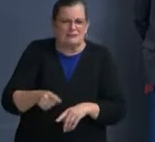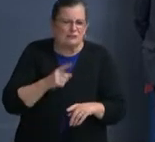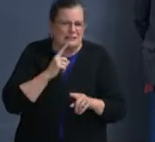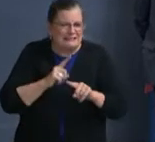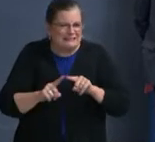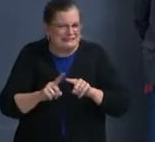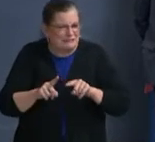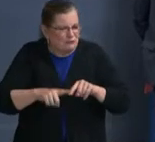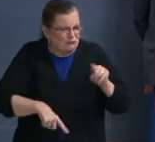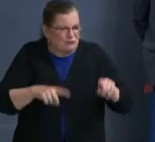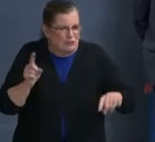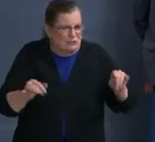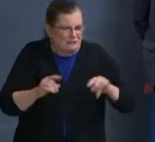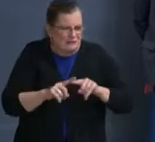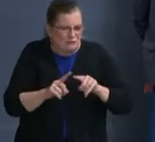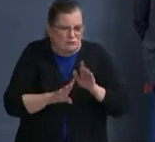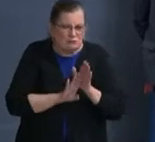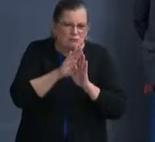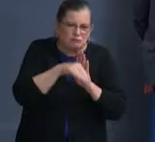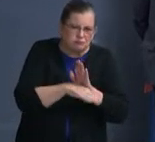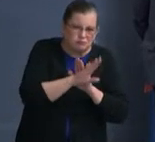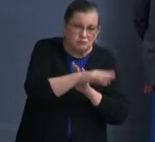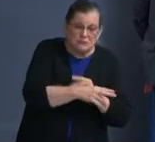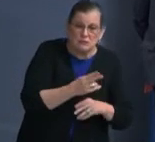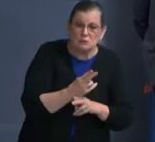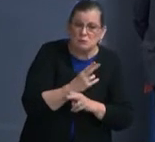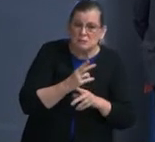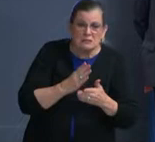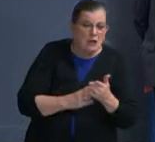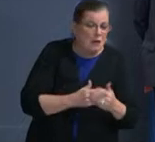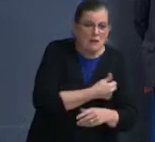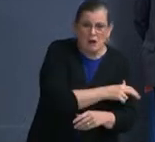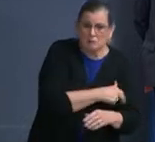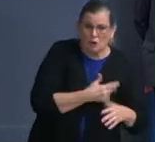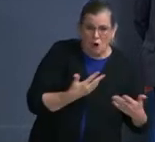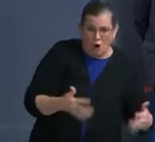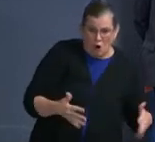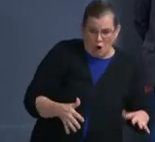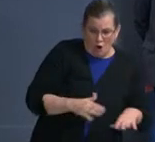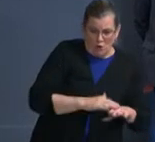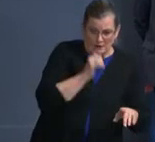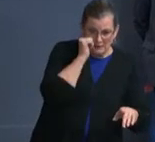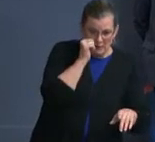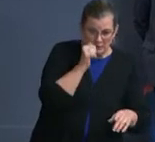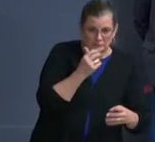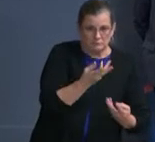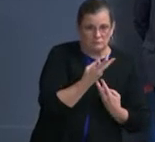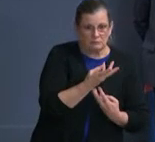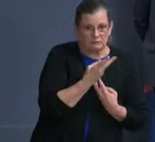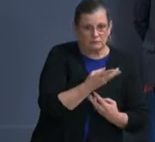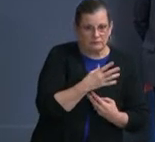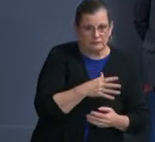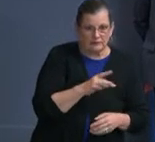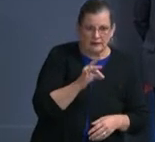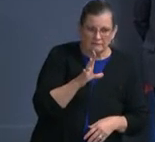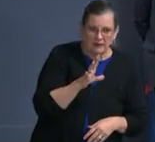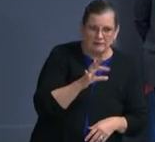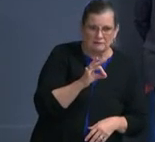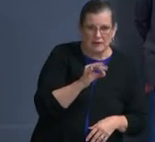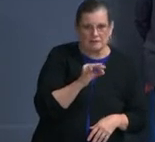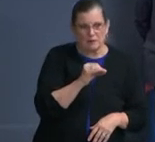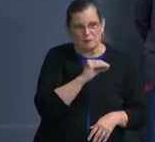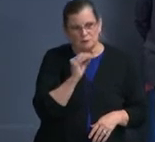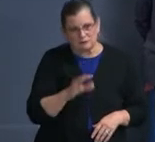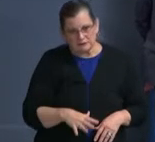in their utilization. Some of them have already, on a day-to-day basis, gone above 85, 90%, 95%